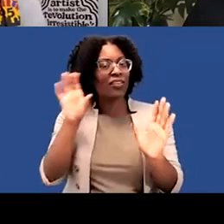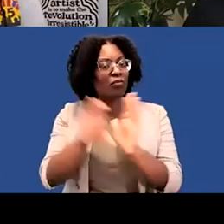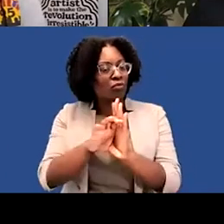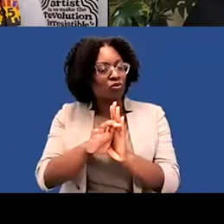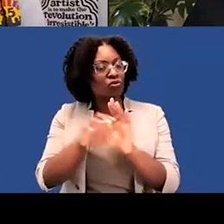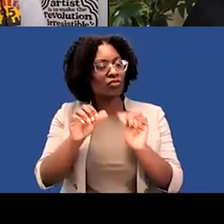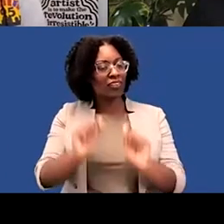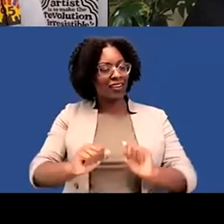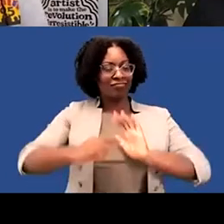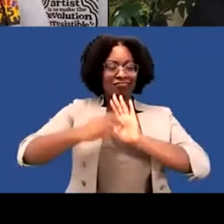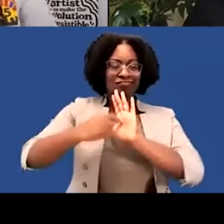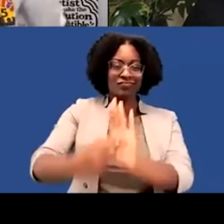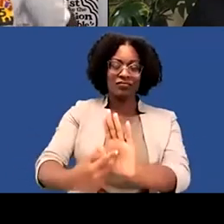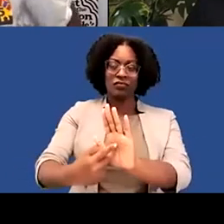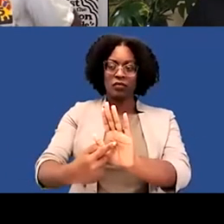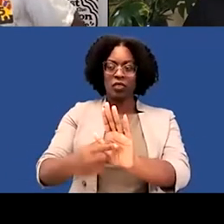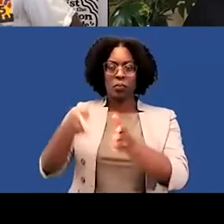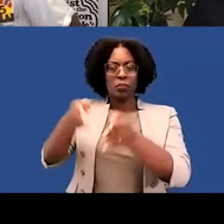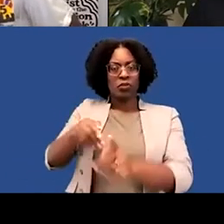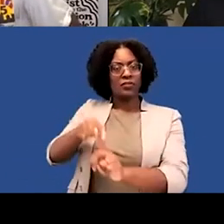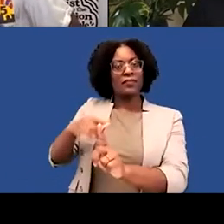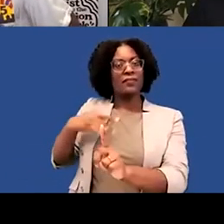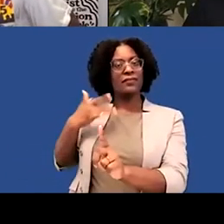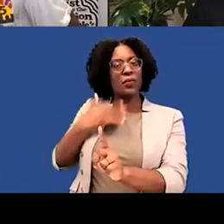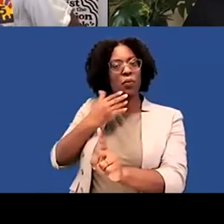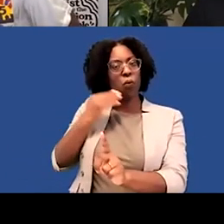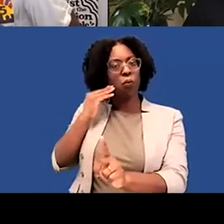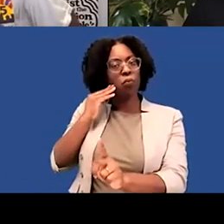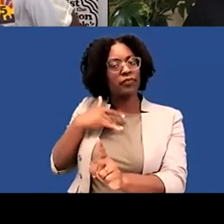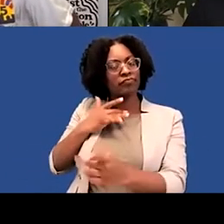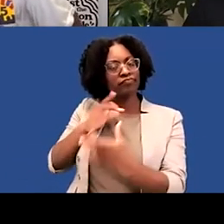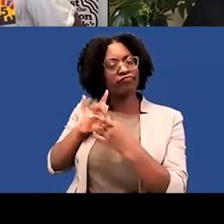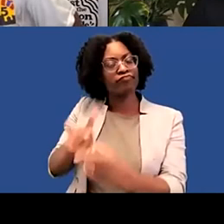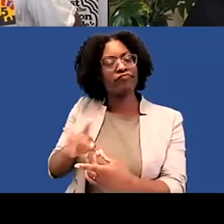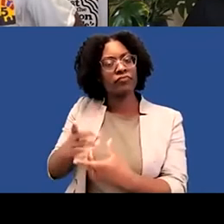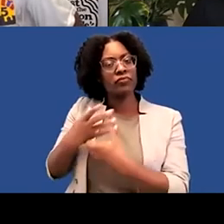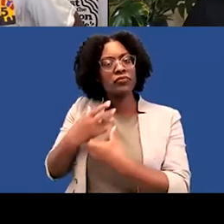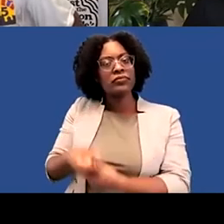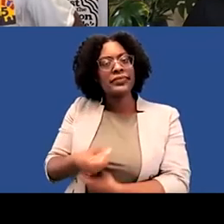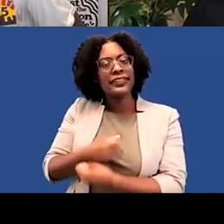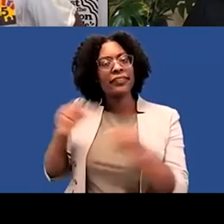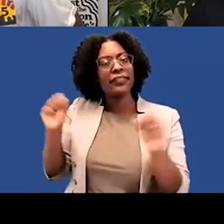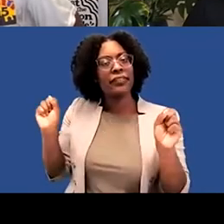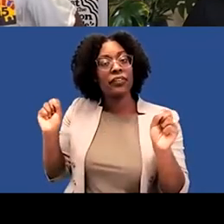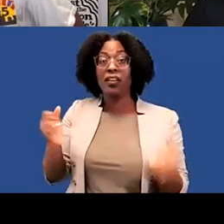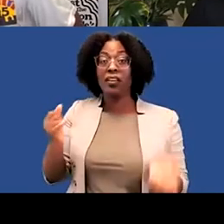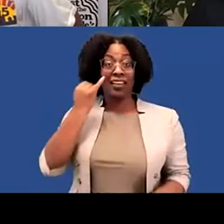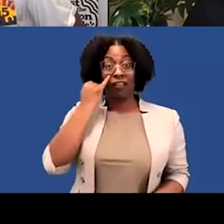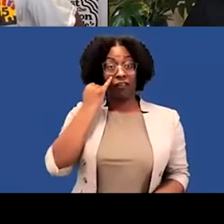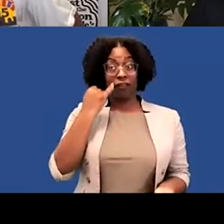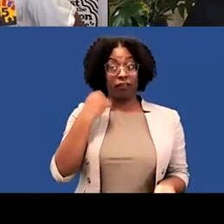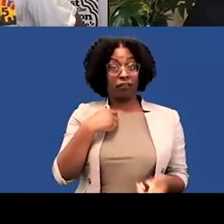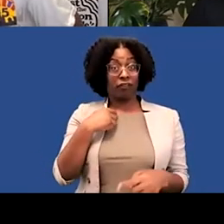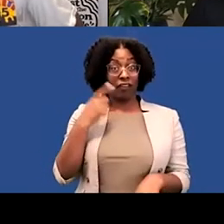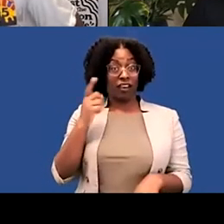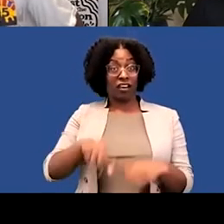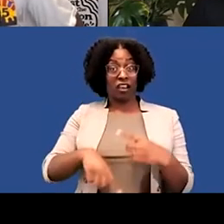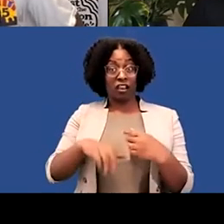Because if someone doesn't trust you, you're not really gonna be able, or I feel like I'm not gonna be able to see them in the ways that I want